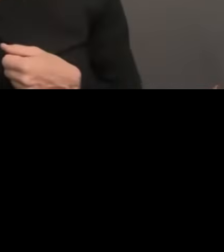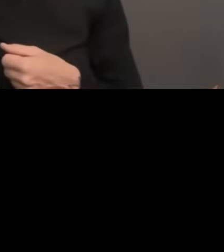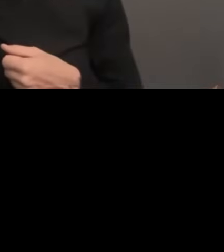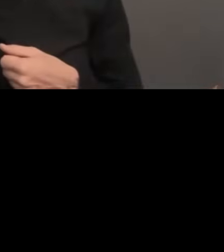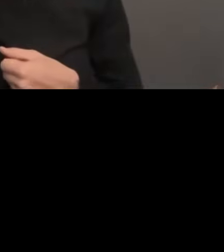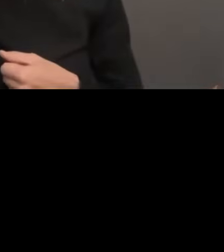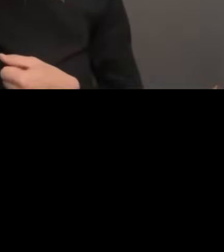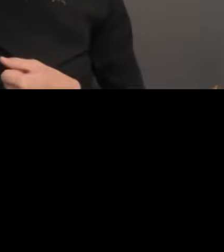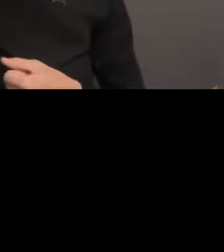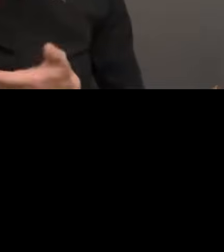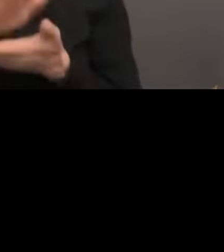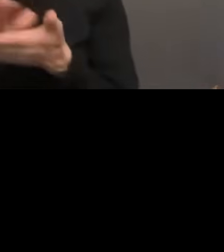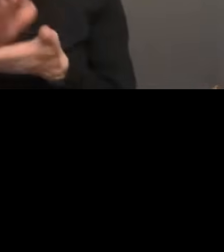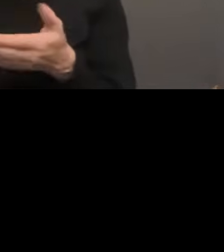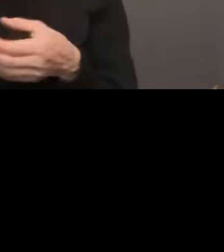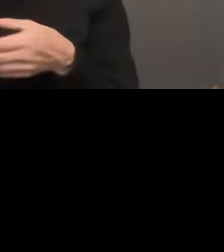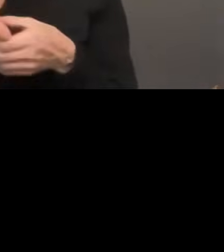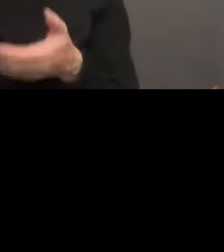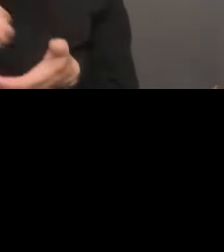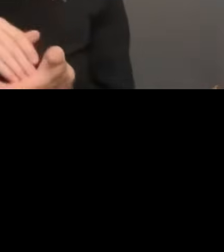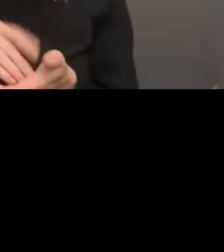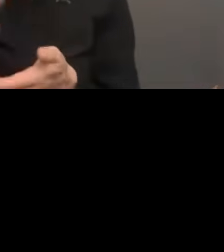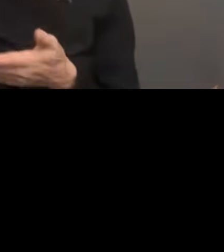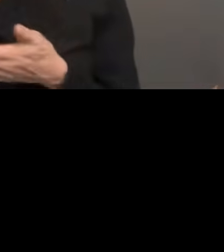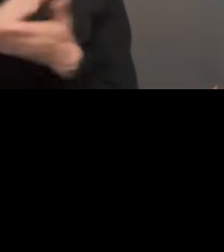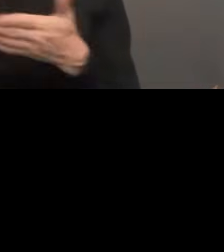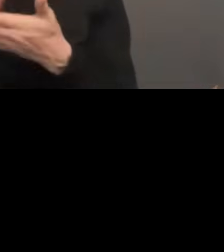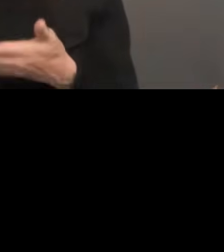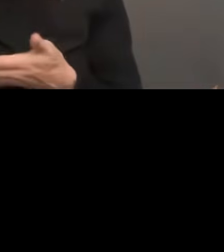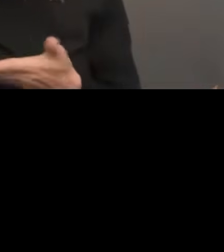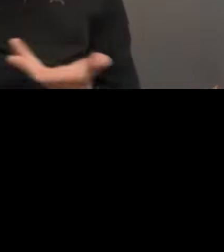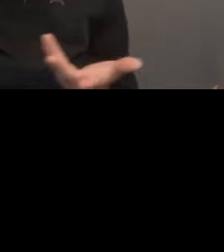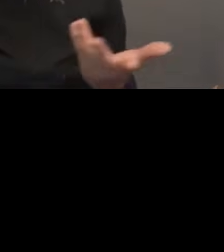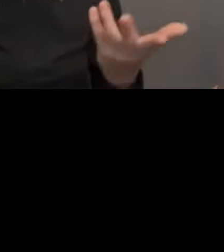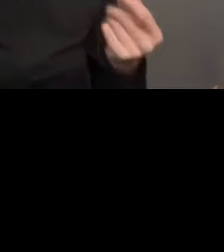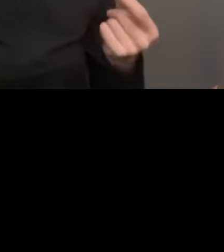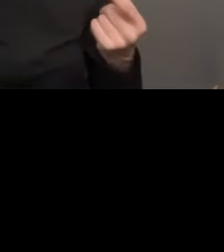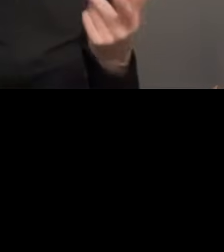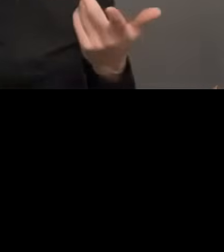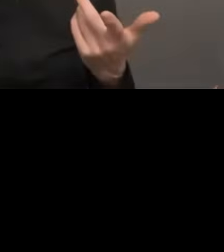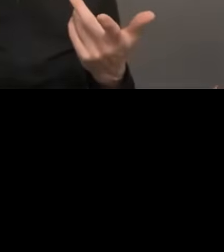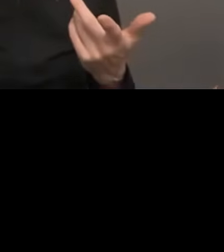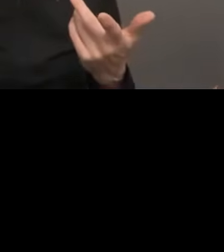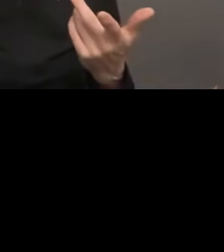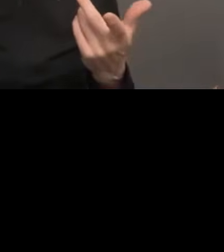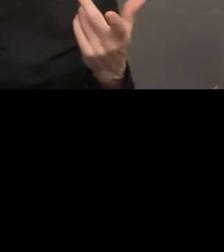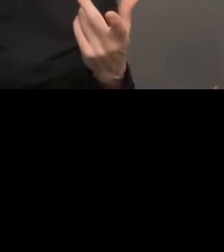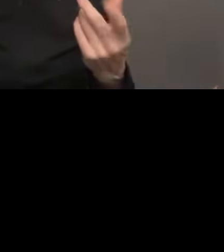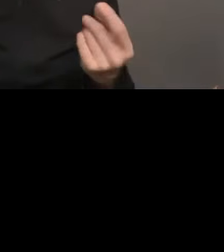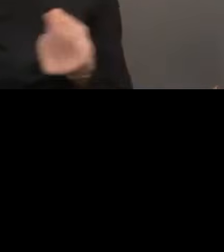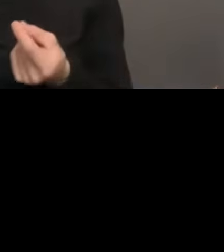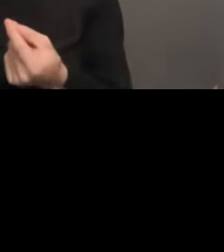Were they rinsed out and refilled? Were they part of shipping? Do you have ideas about what they were doing